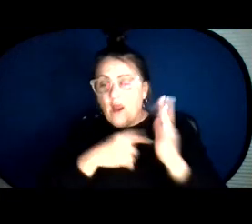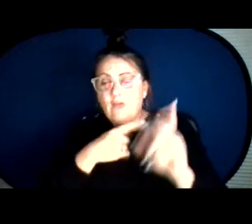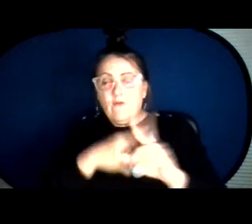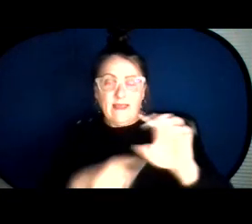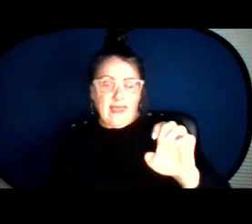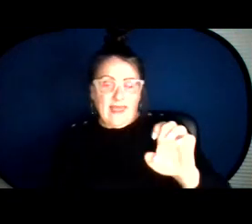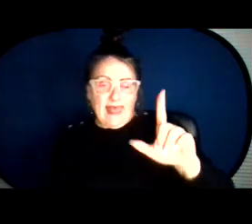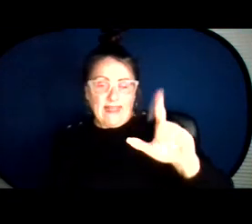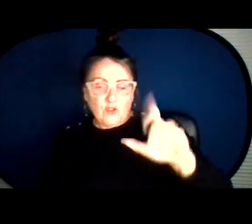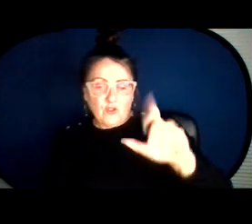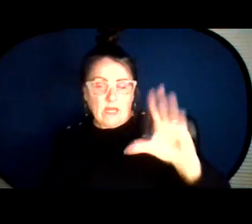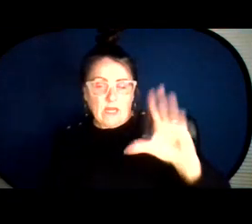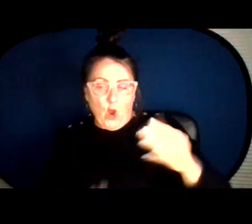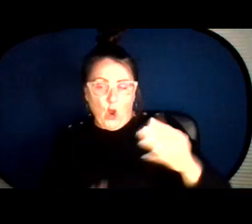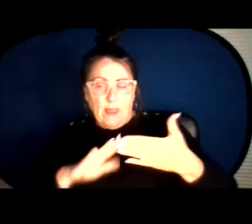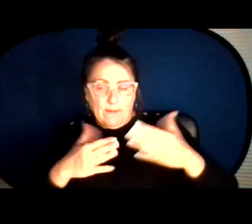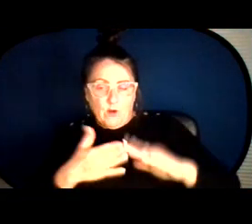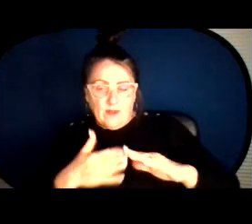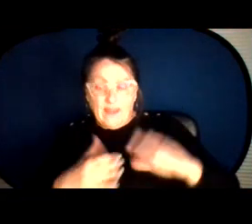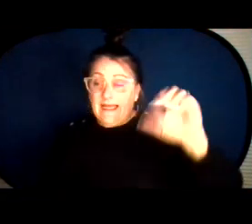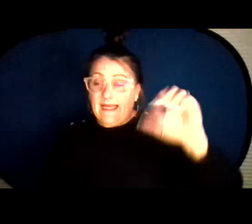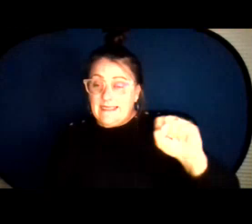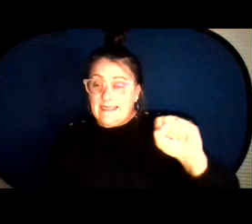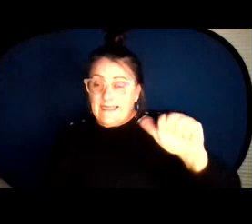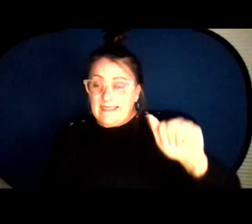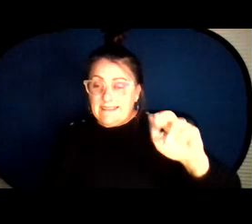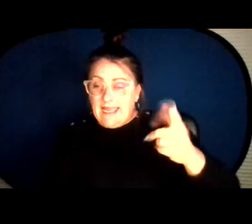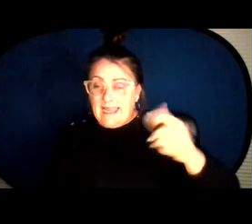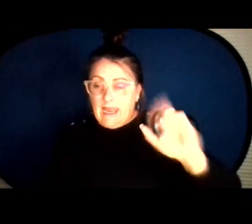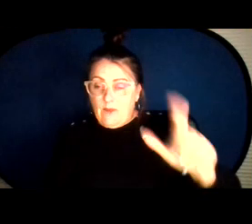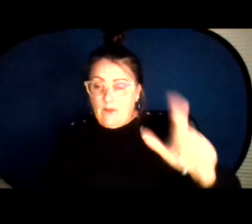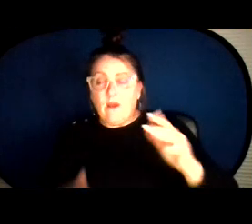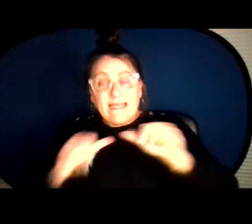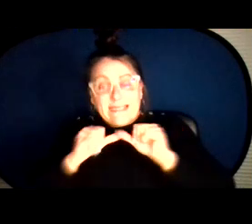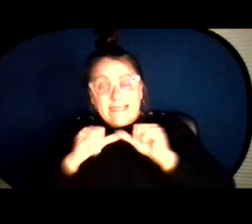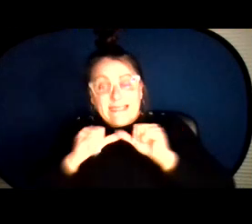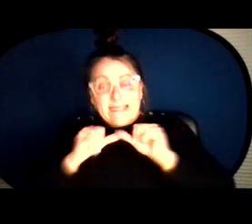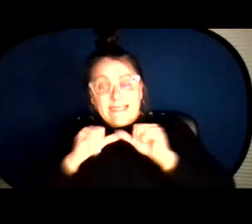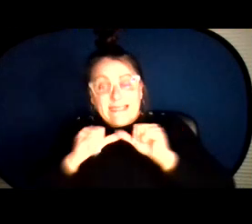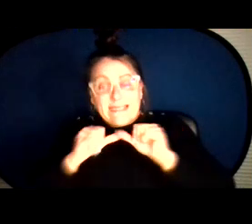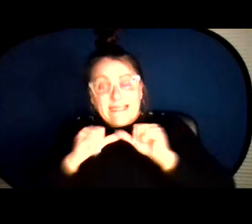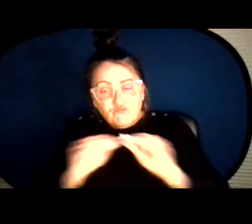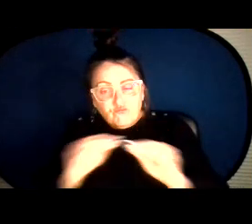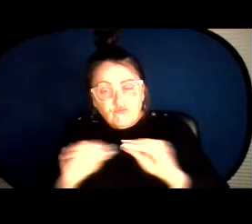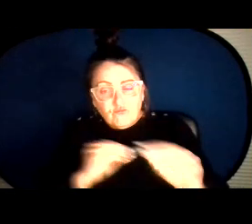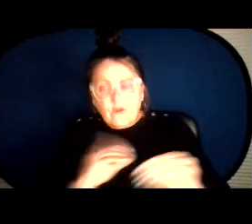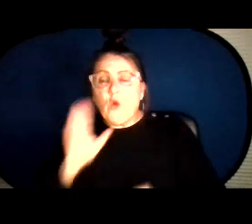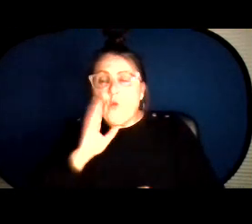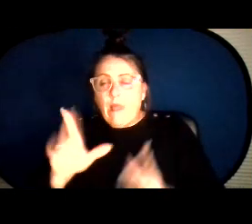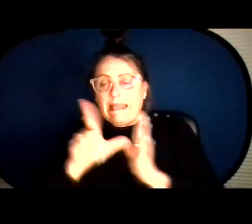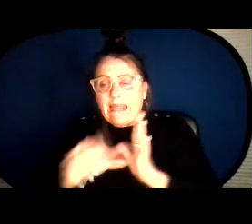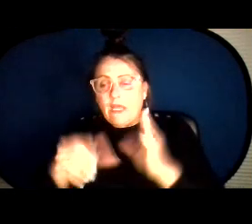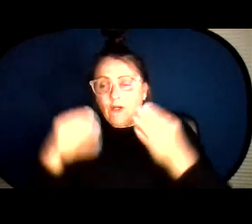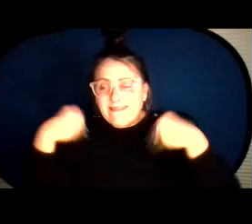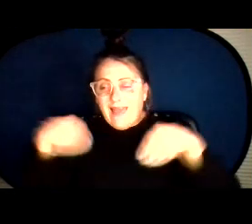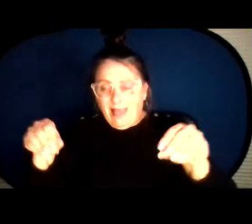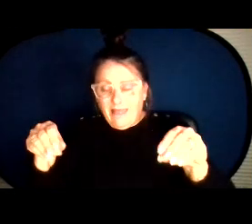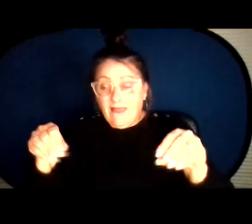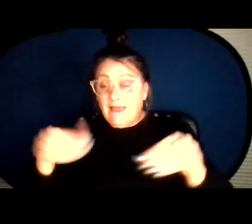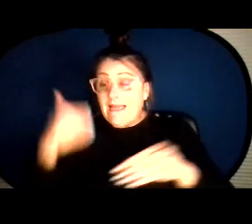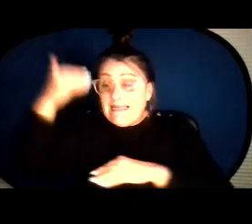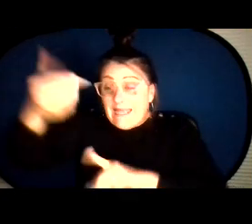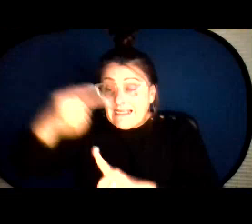community. San Gabriel continues to rehab the remaining properties and will eventually sell to affordable buyers. Next month, Caltrans is excited